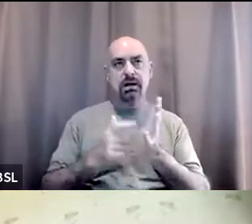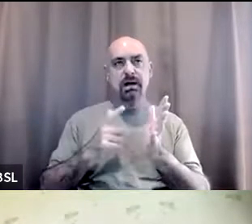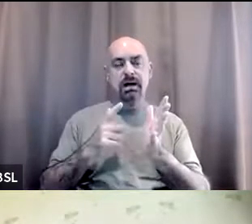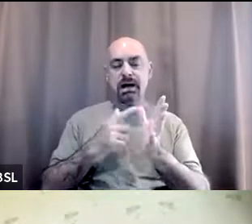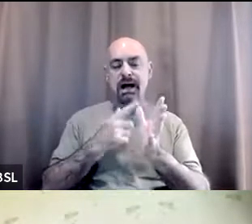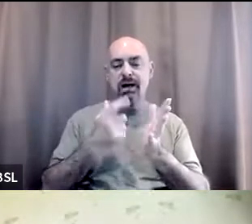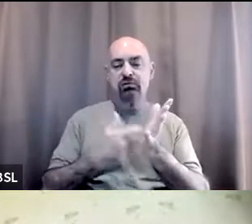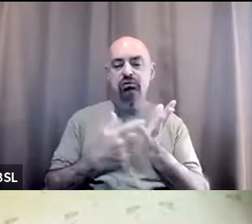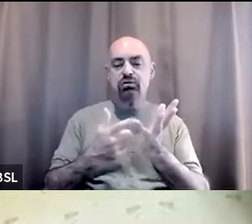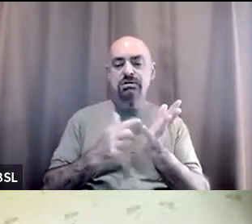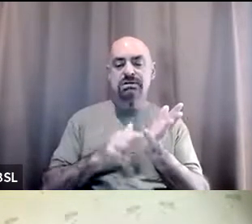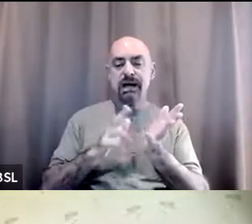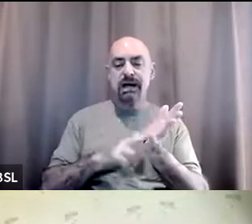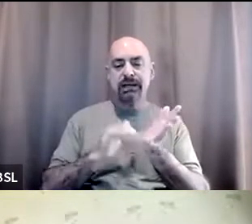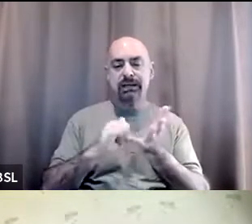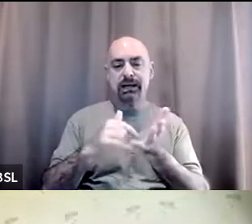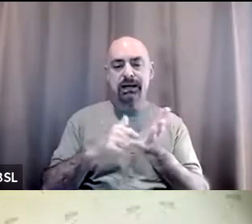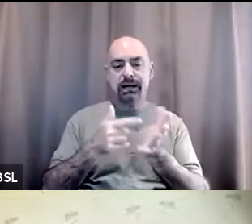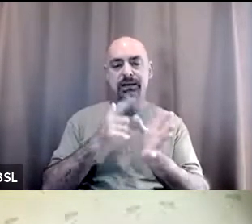for joining us, Minister.